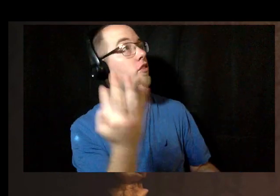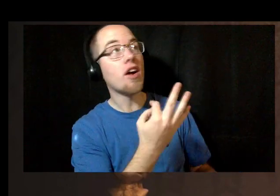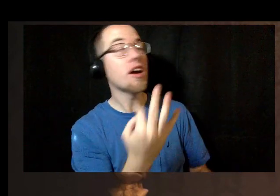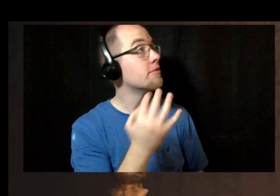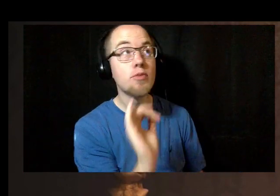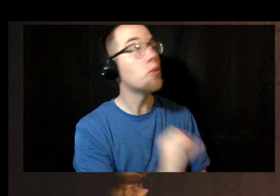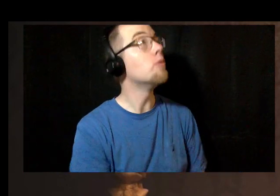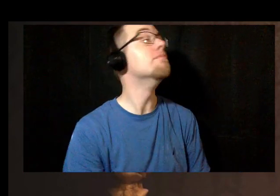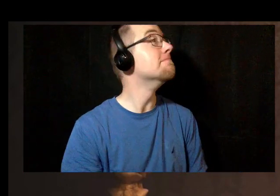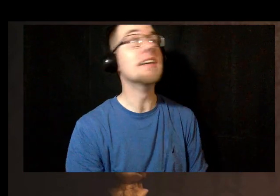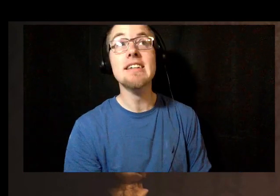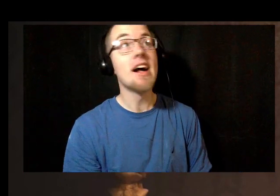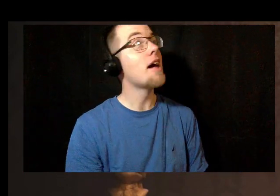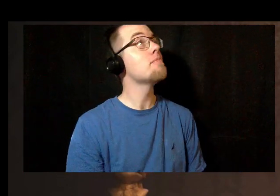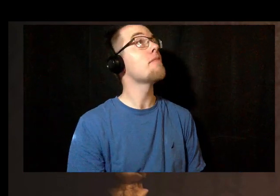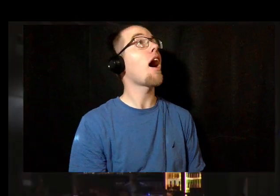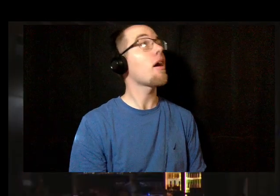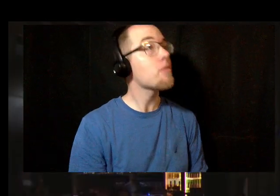mate!